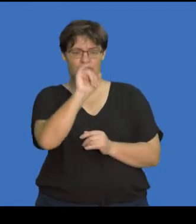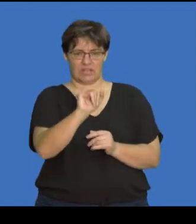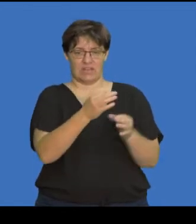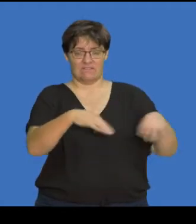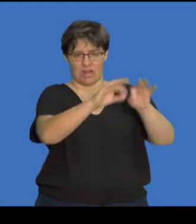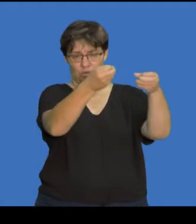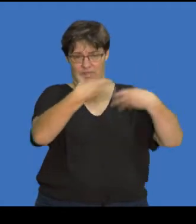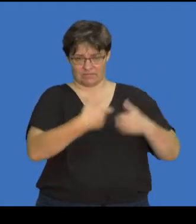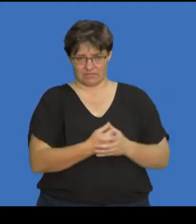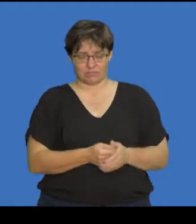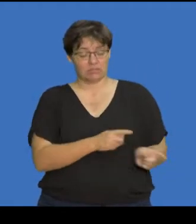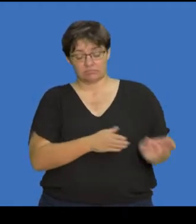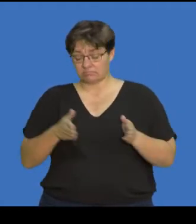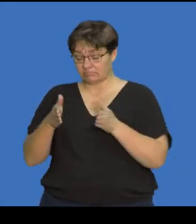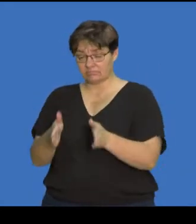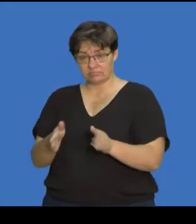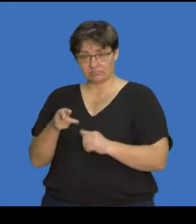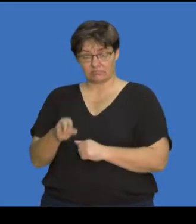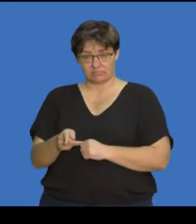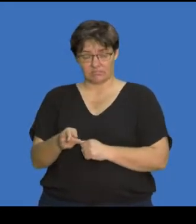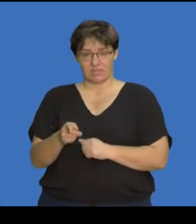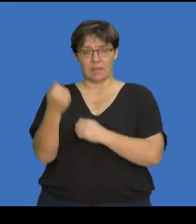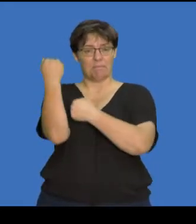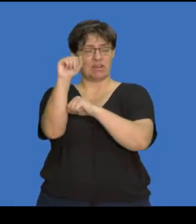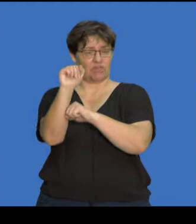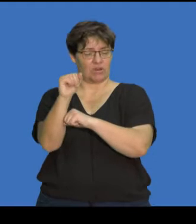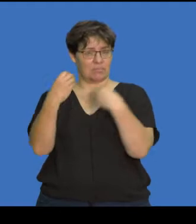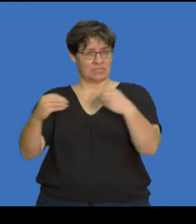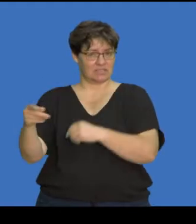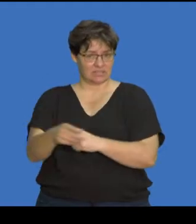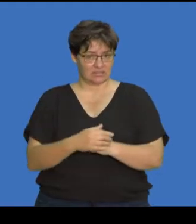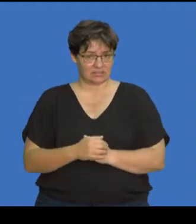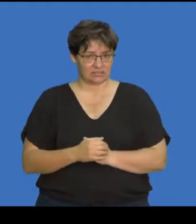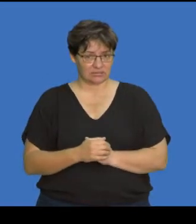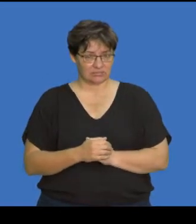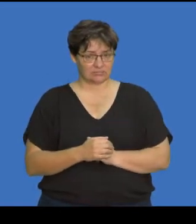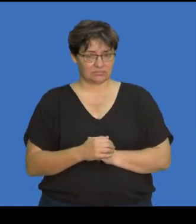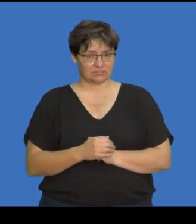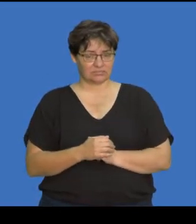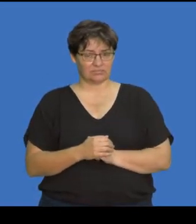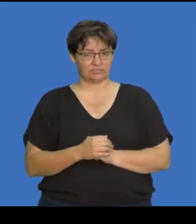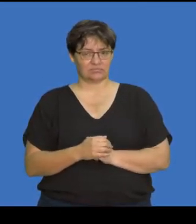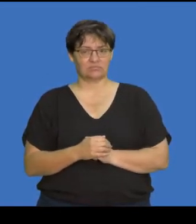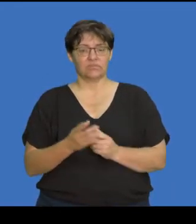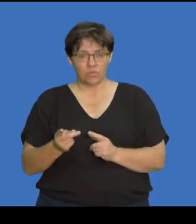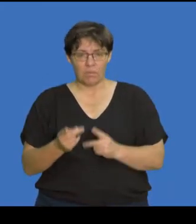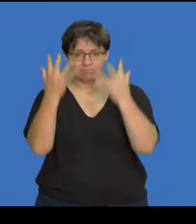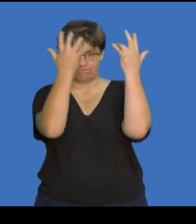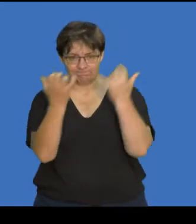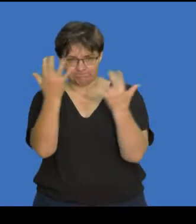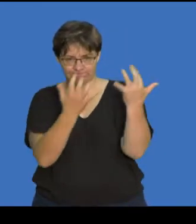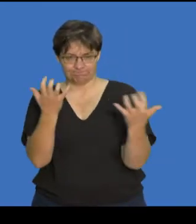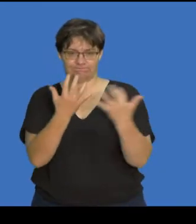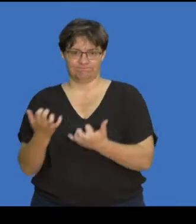in a manufacturing enterprise, in a manufacturing setup, you have to